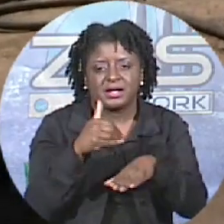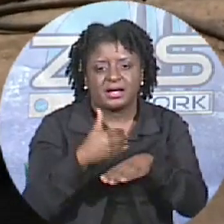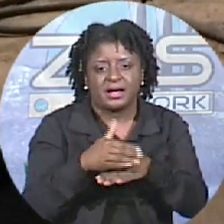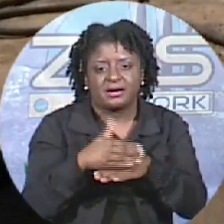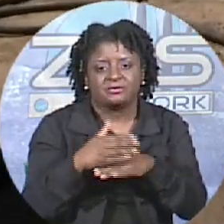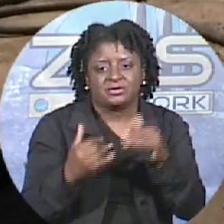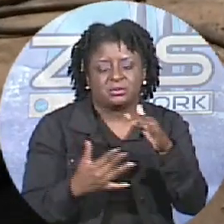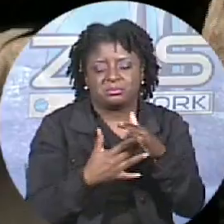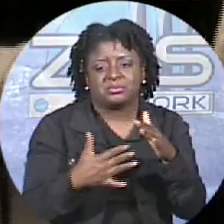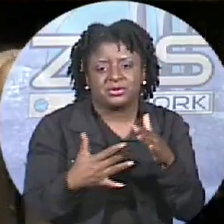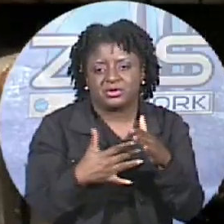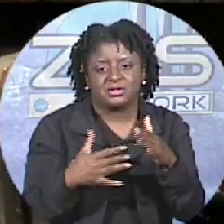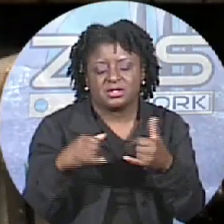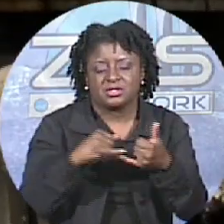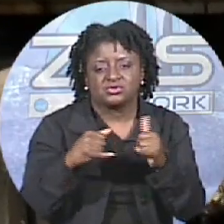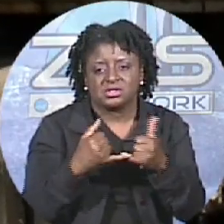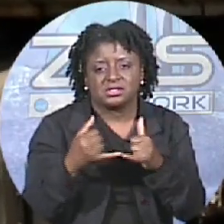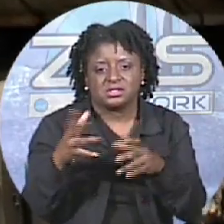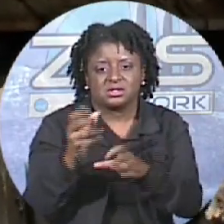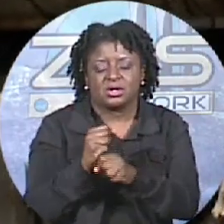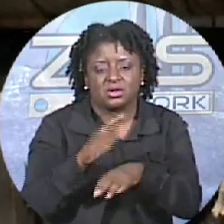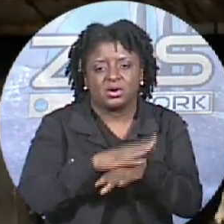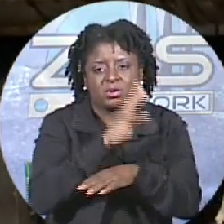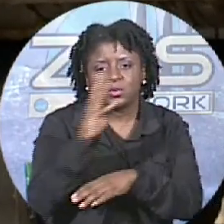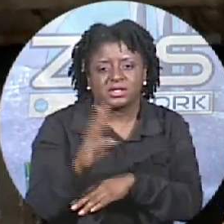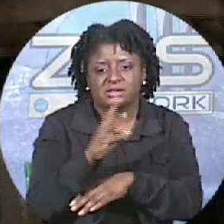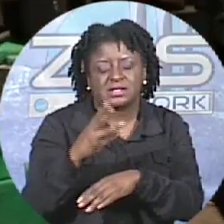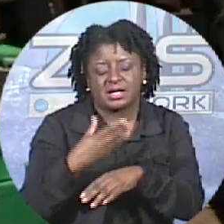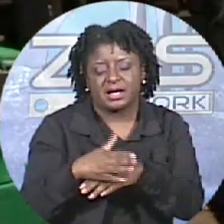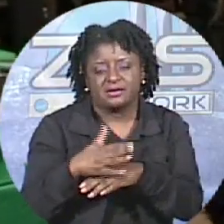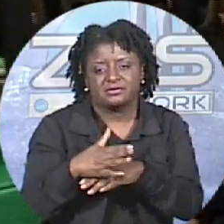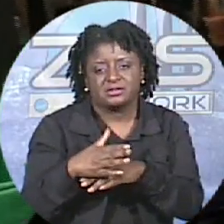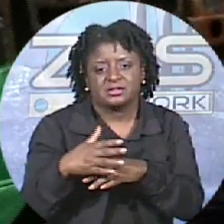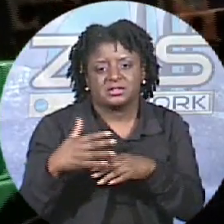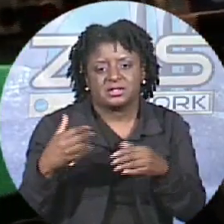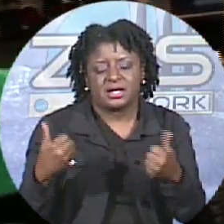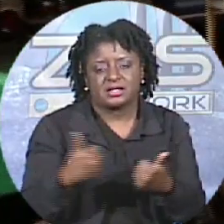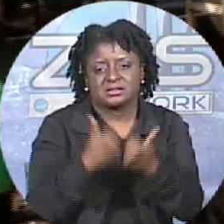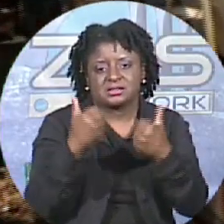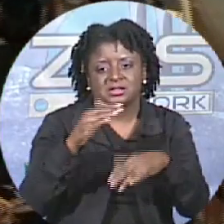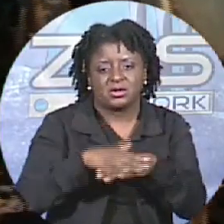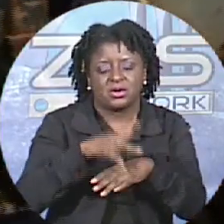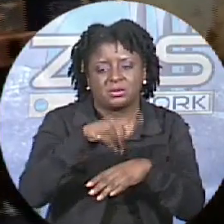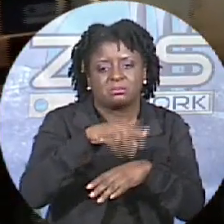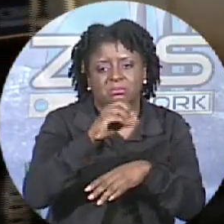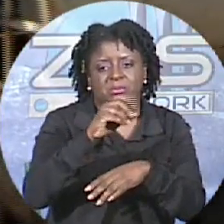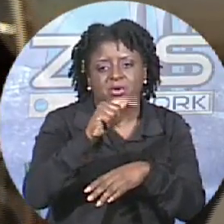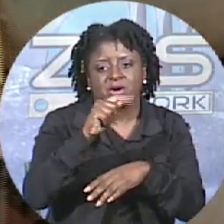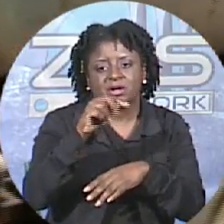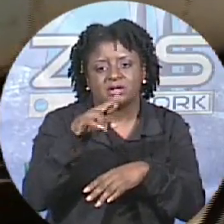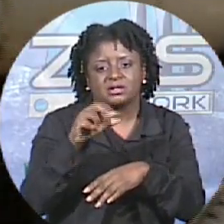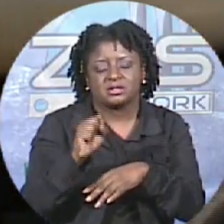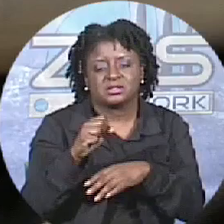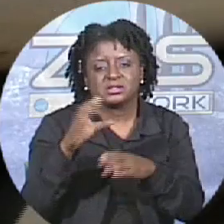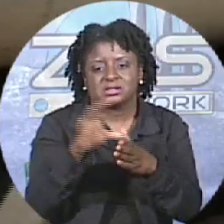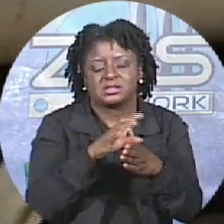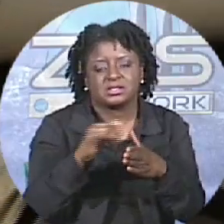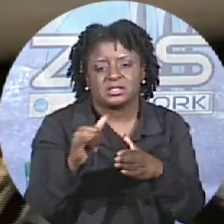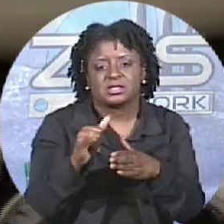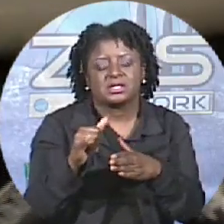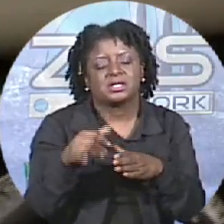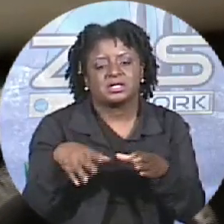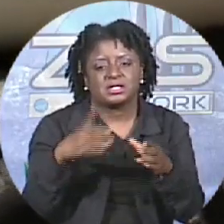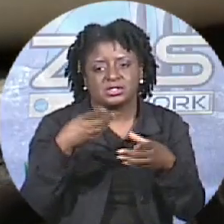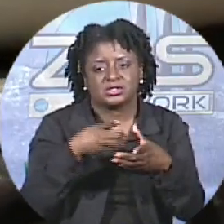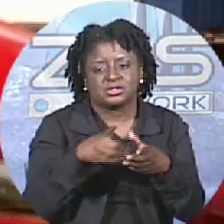Armstrong was severely burnt in a fueling incident on Potter's Key Dock, where smoke billowed into the air and could be seen by man for far,